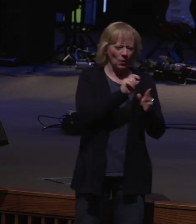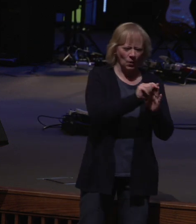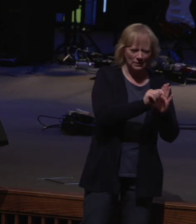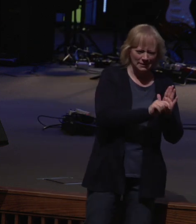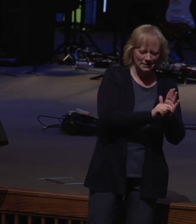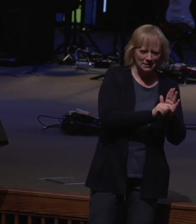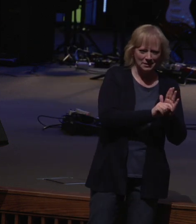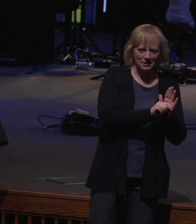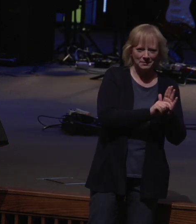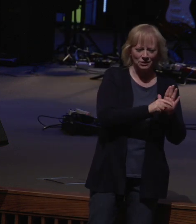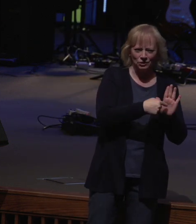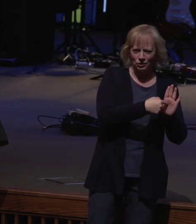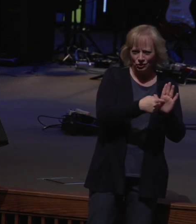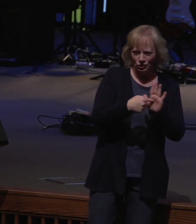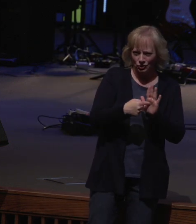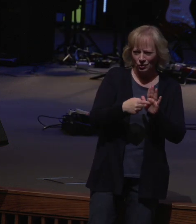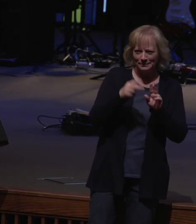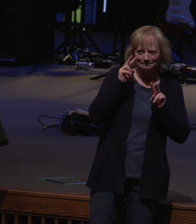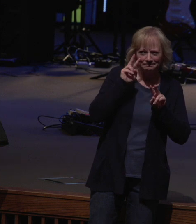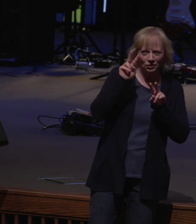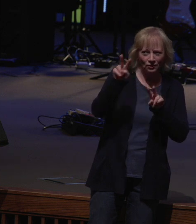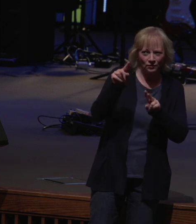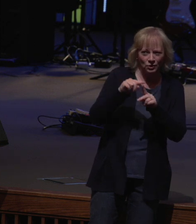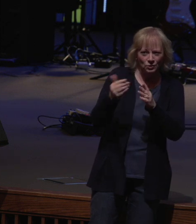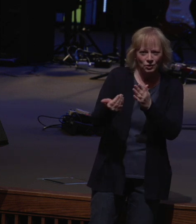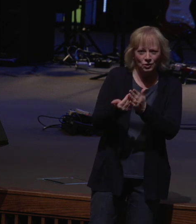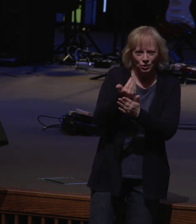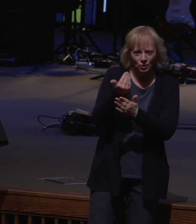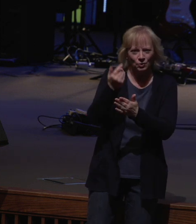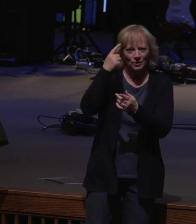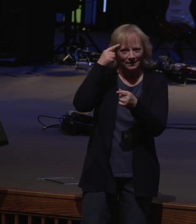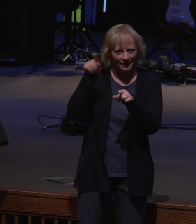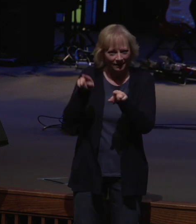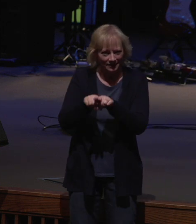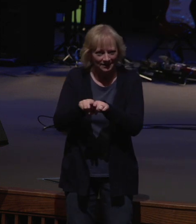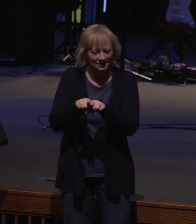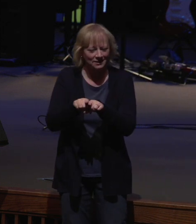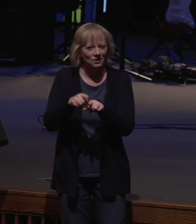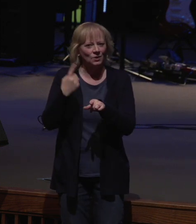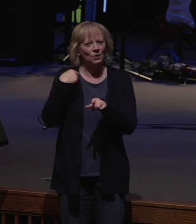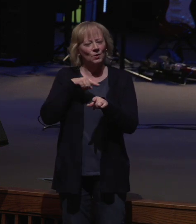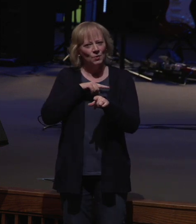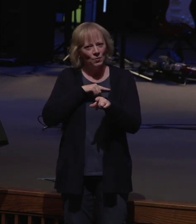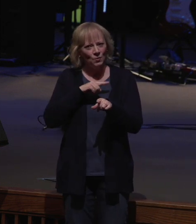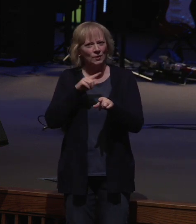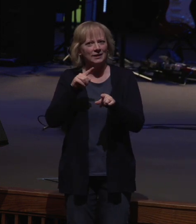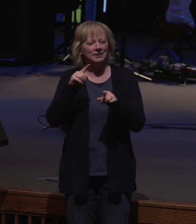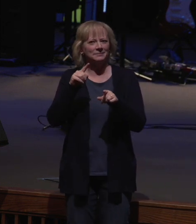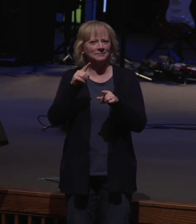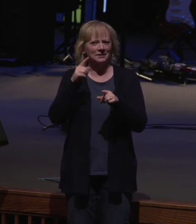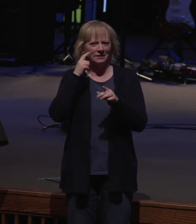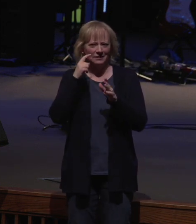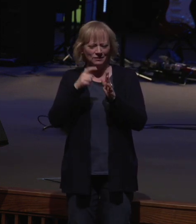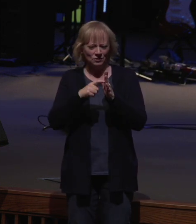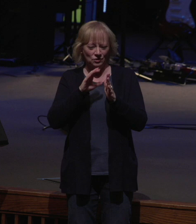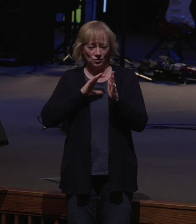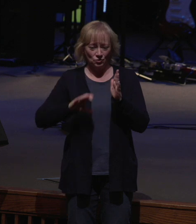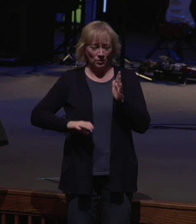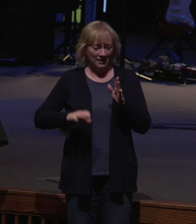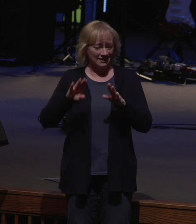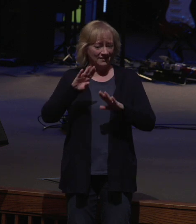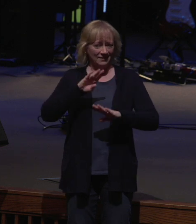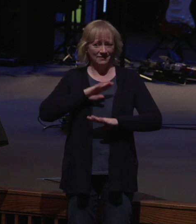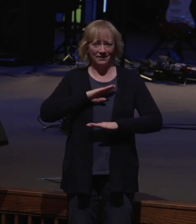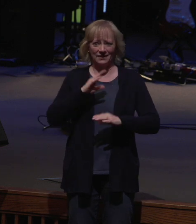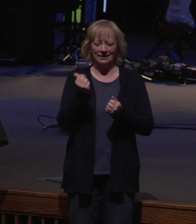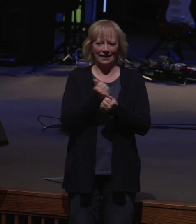covenant. The Old Testament we find in Christ the fulfillment of all it had hoped for.